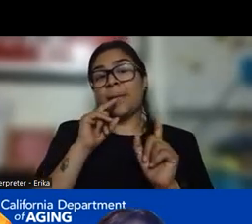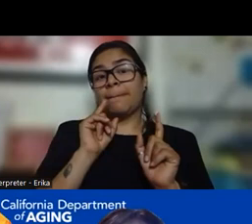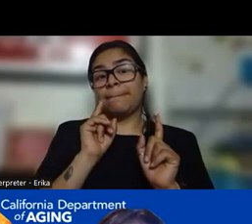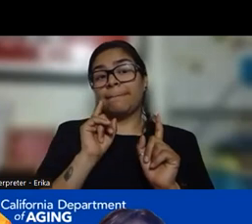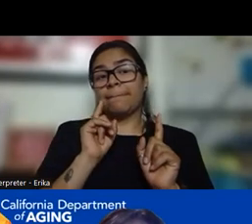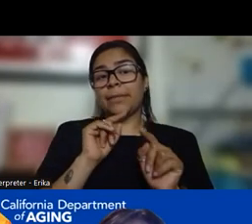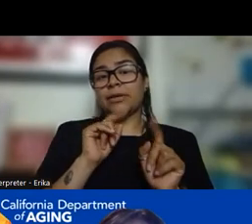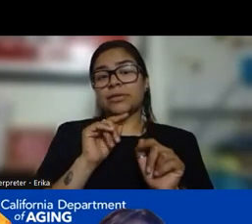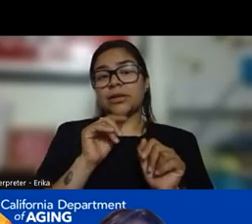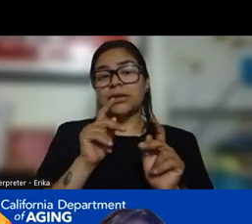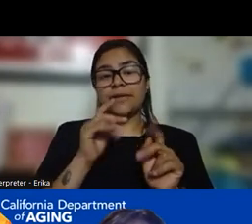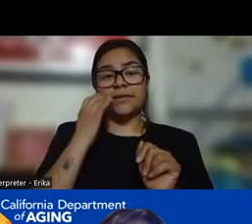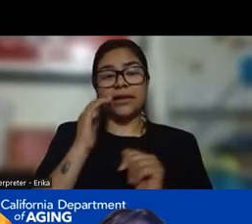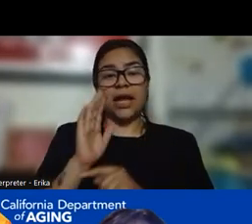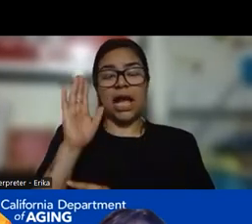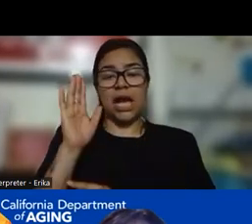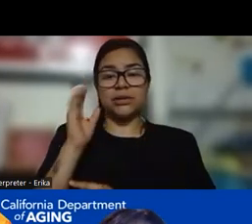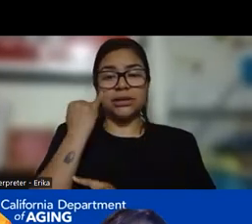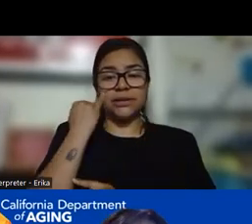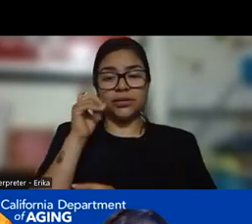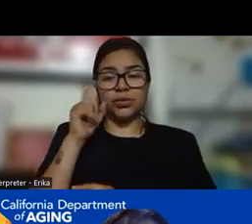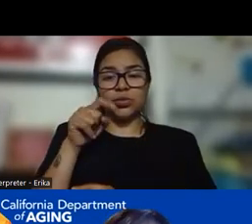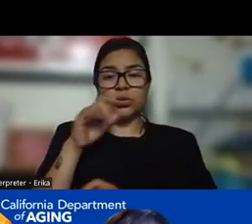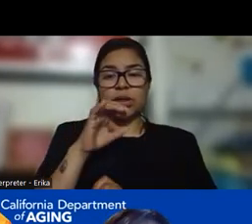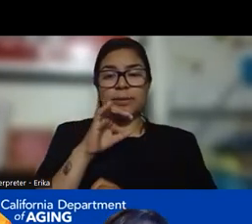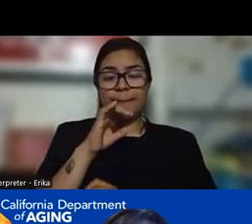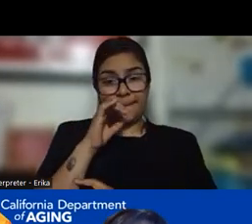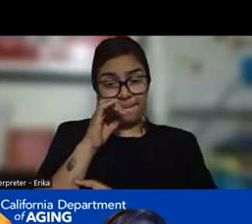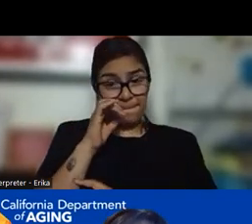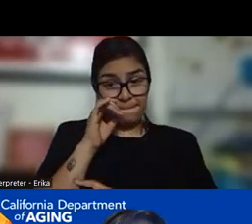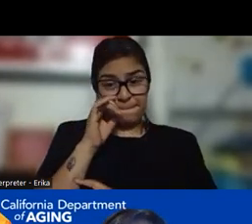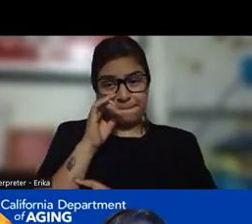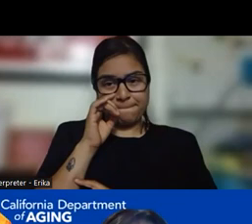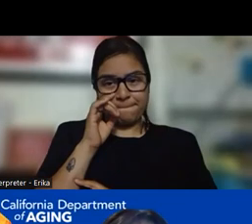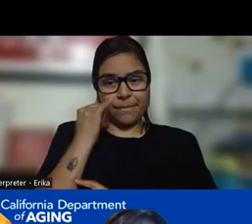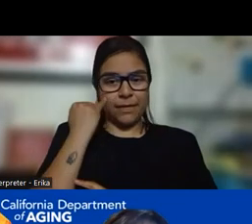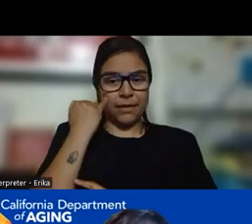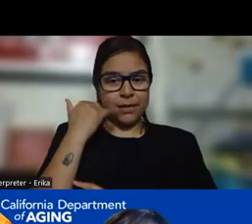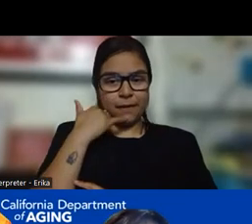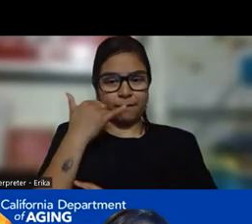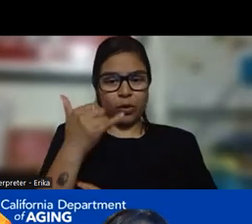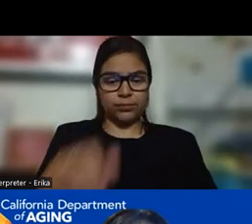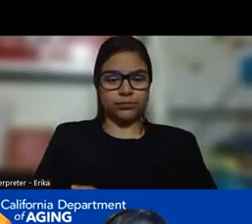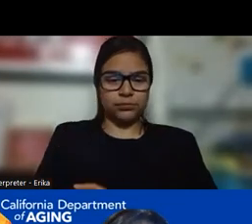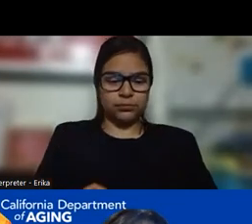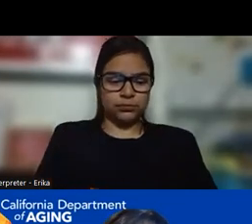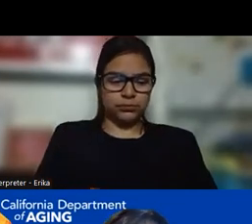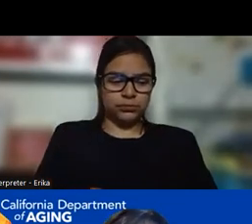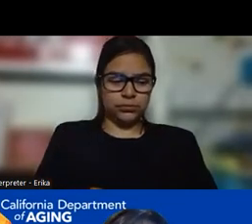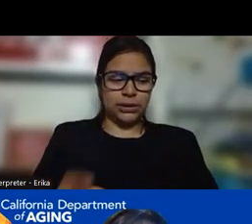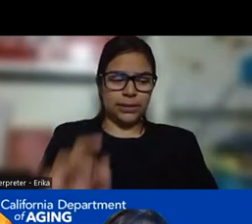line can raise their hand and we will unmute you. If you are attending by phone, please press